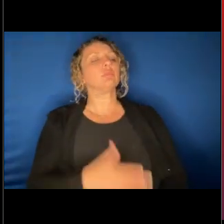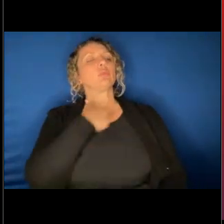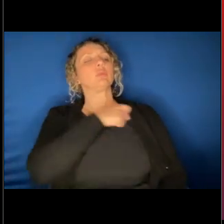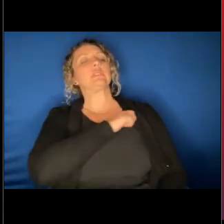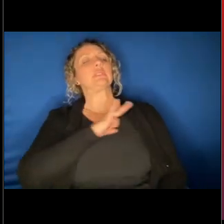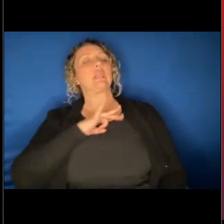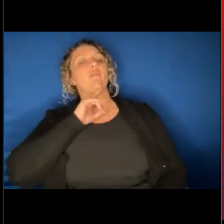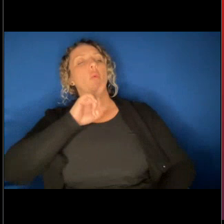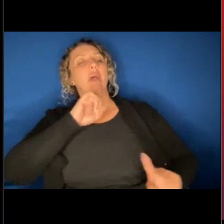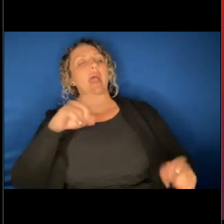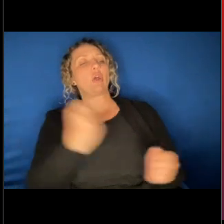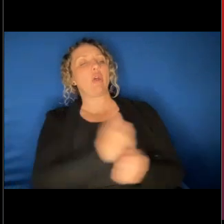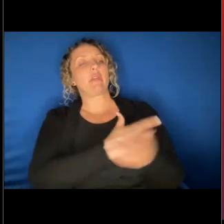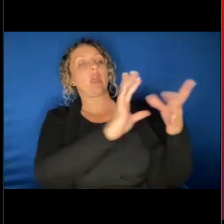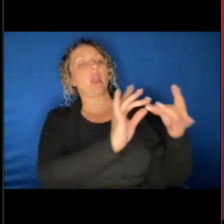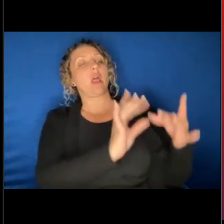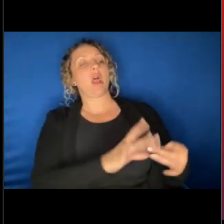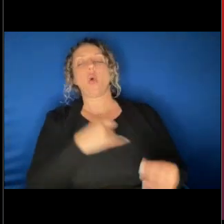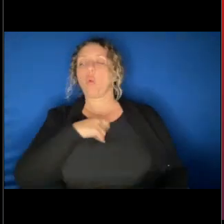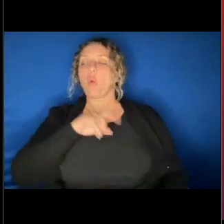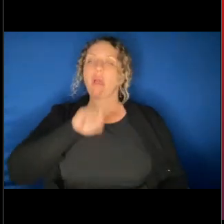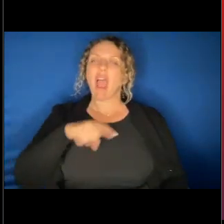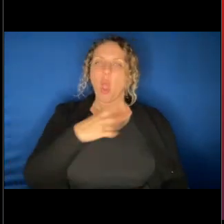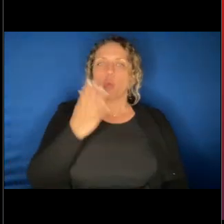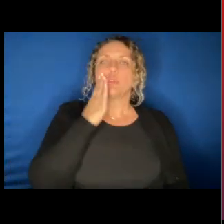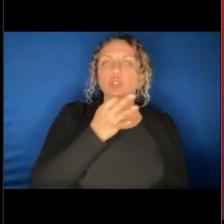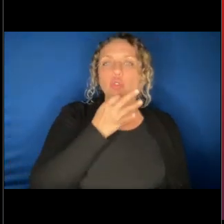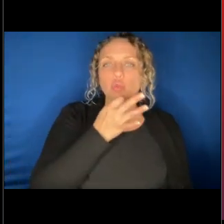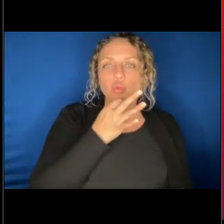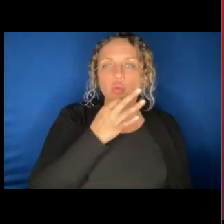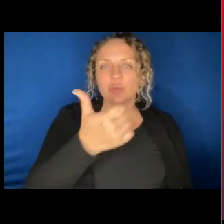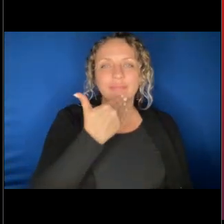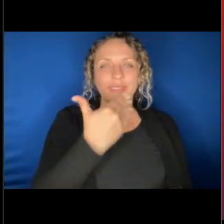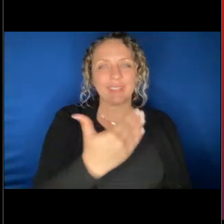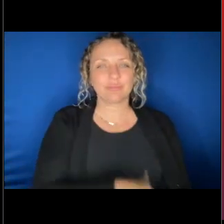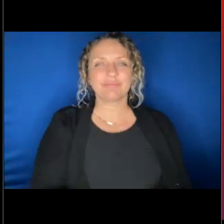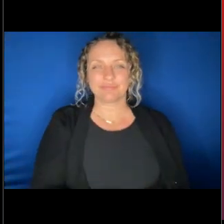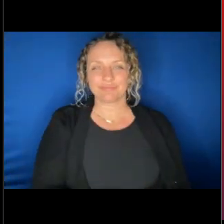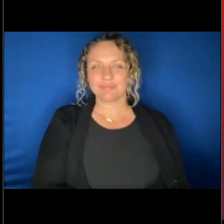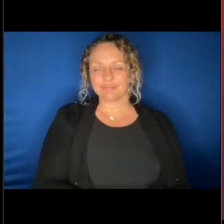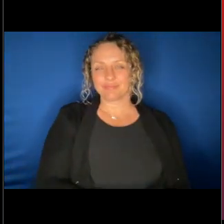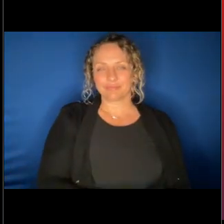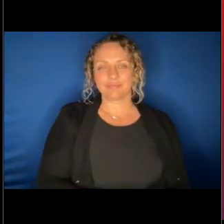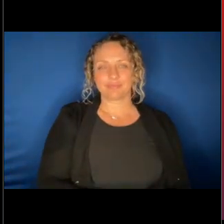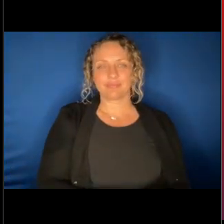at the end of all the comments. Okay, thank you. It's coming up. Thank you. Okay, thank you.